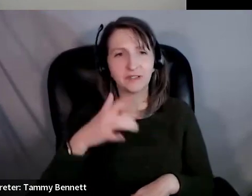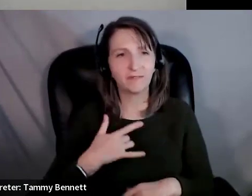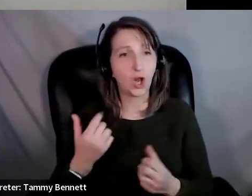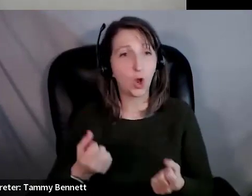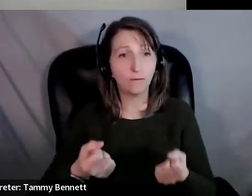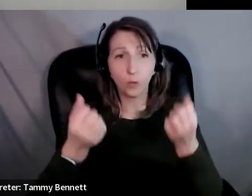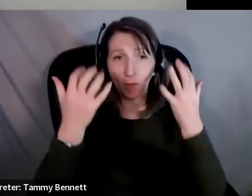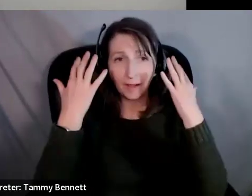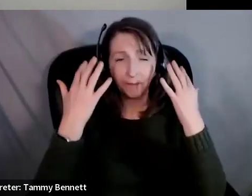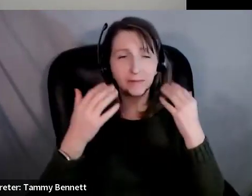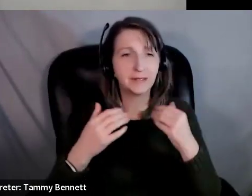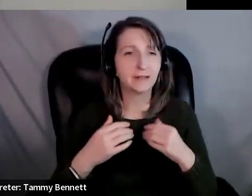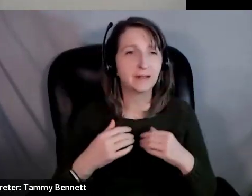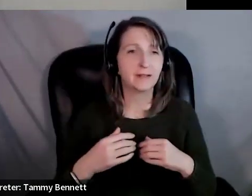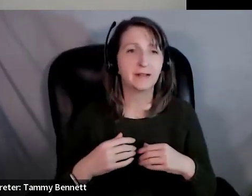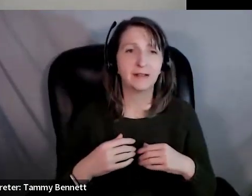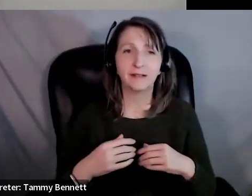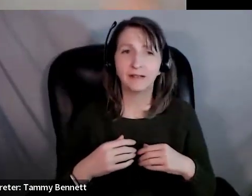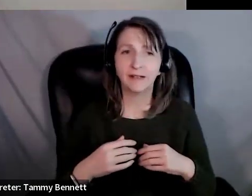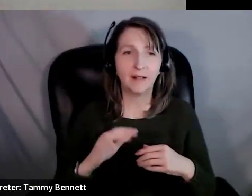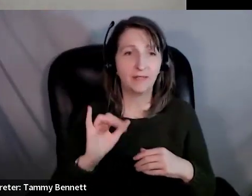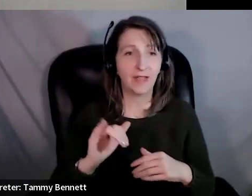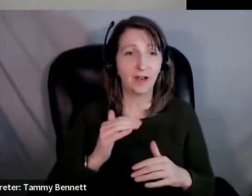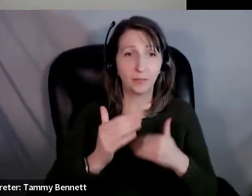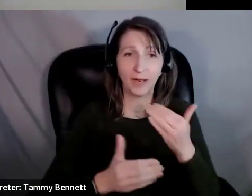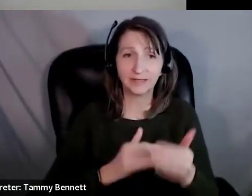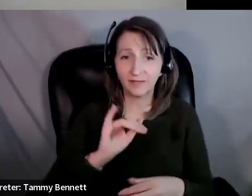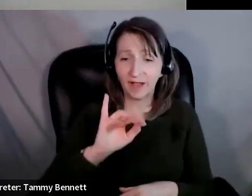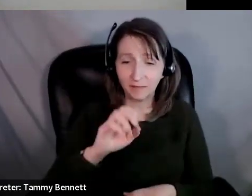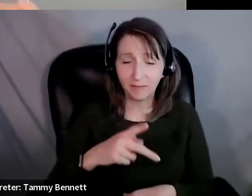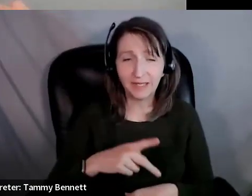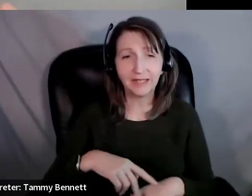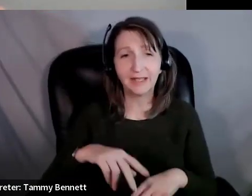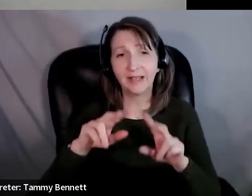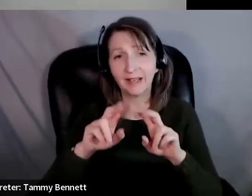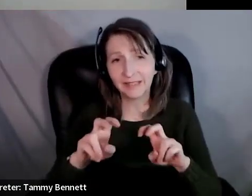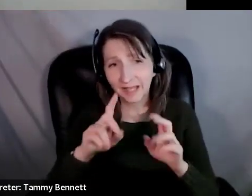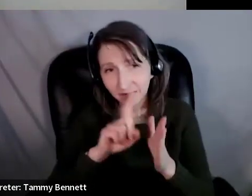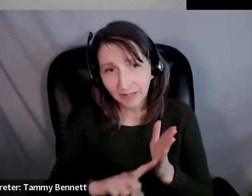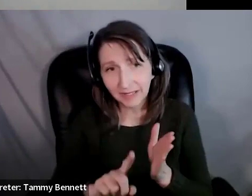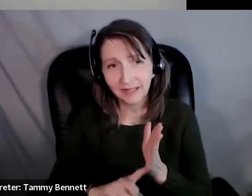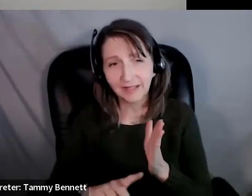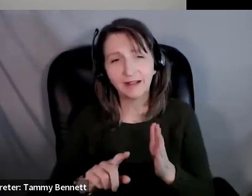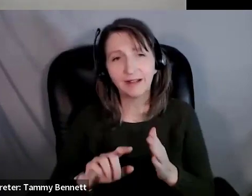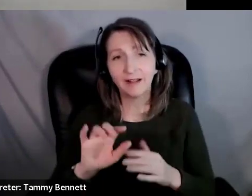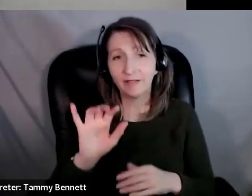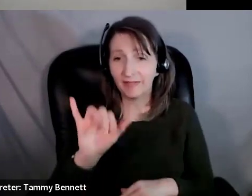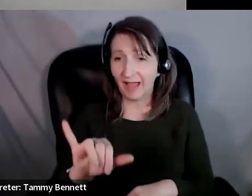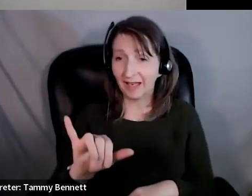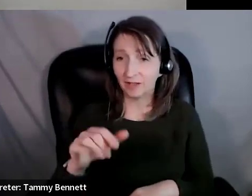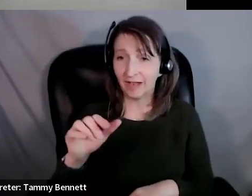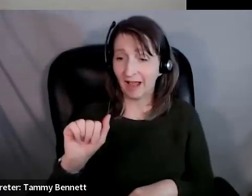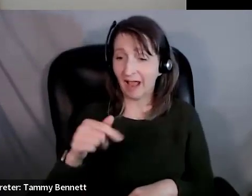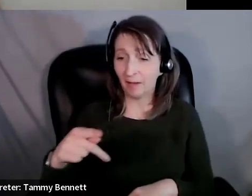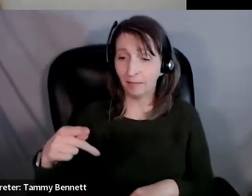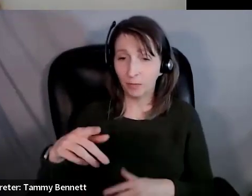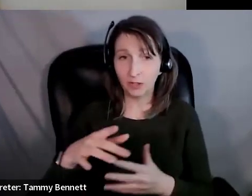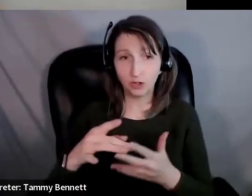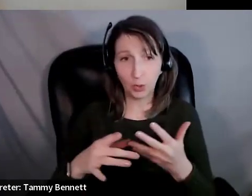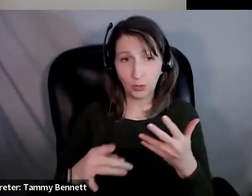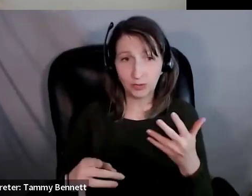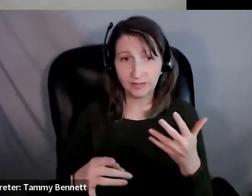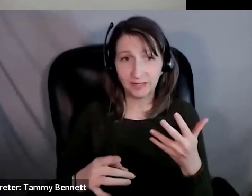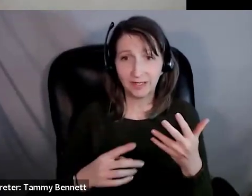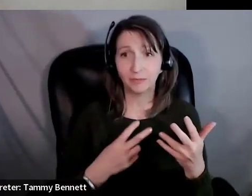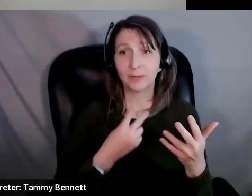they are not picking up on it. And you know, the process of the IEP and the assessment that this is the app we've chosen and now we're stuck with it. And we're like, we knew that